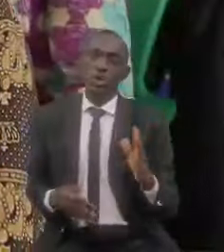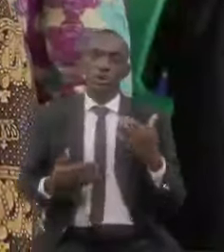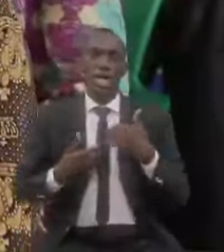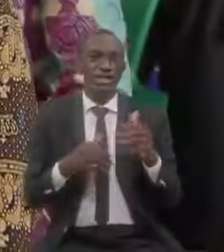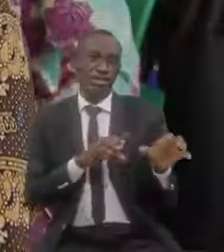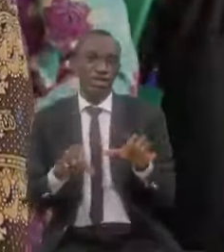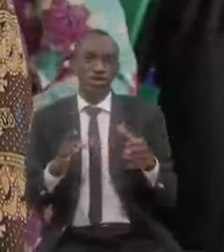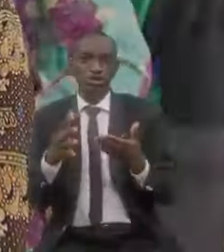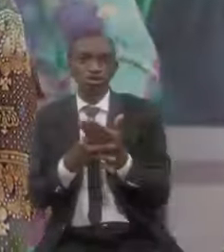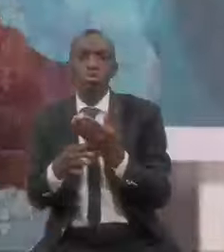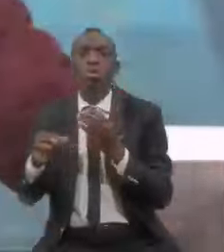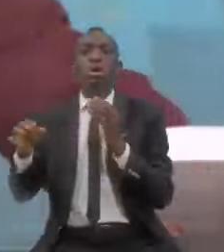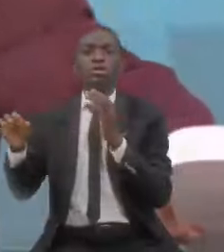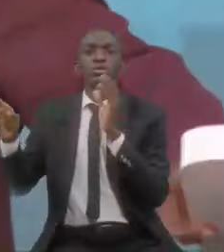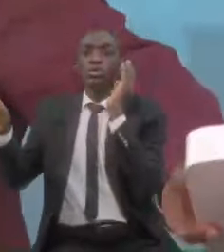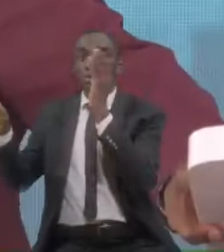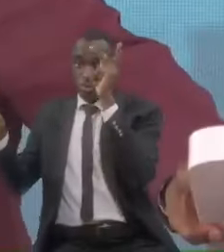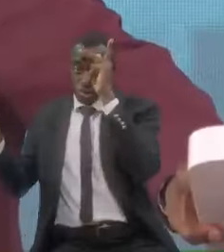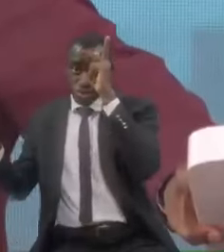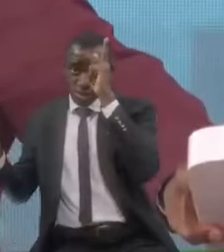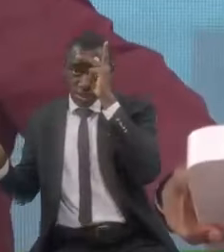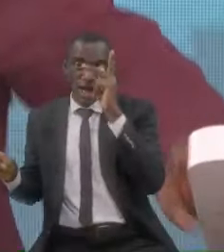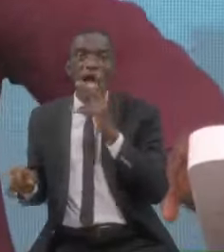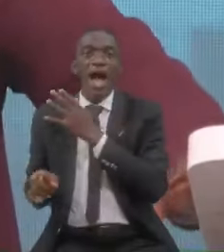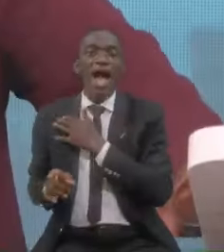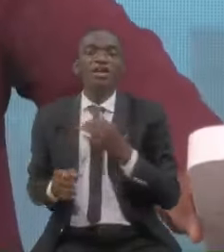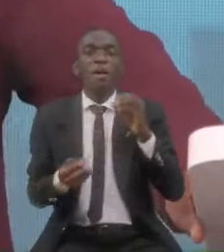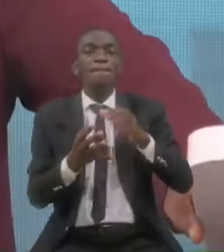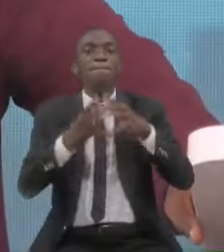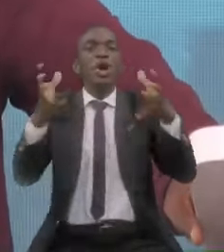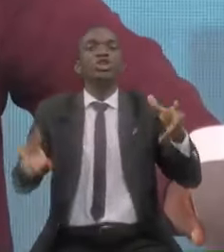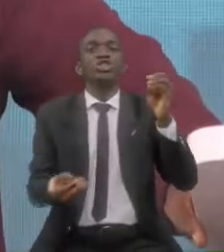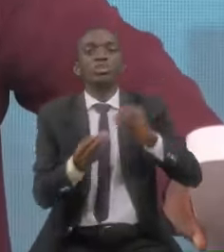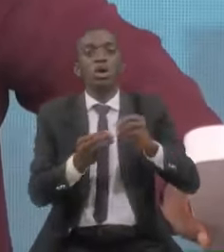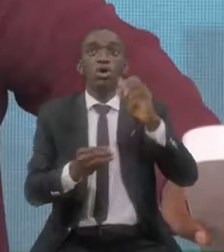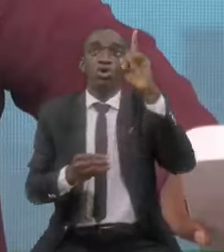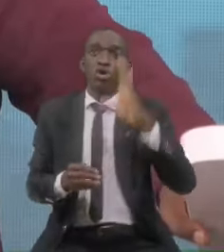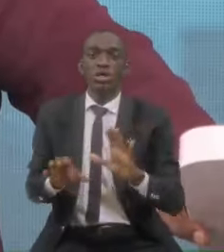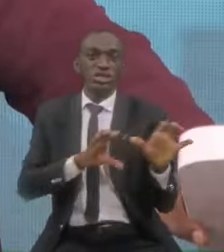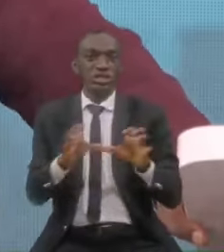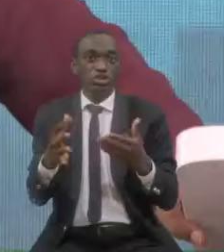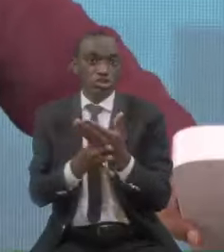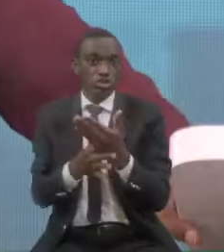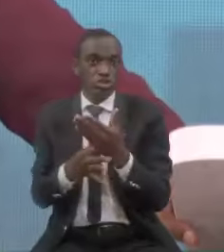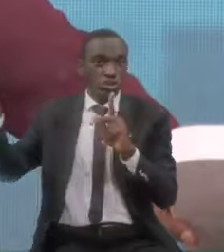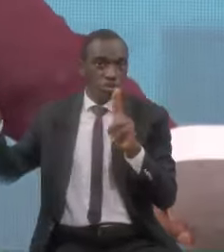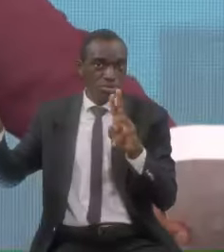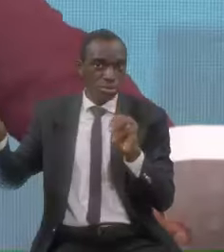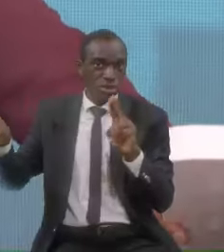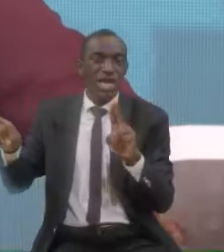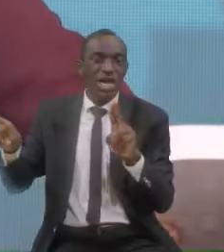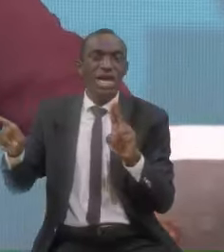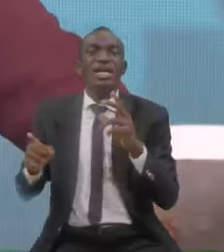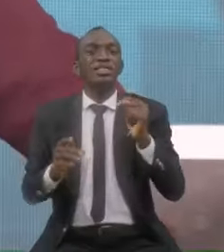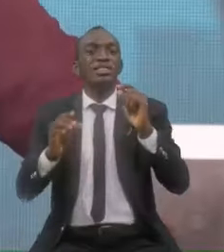me, and much more God has done through me, the spirit that comes upon you, the power